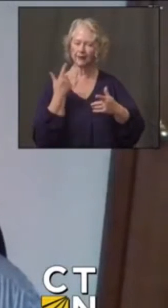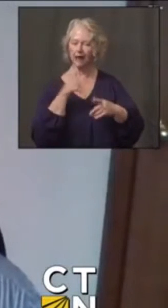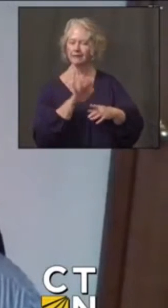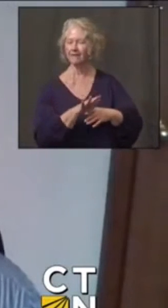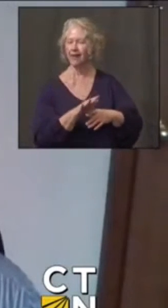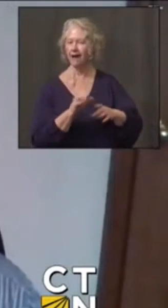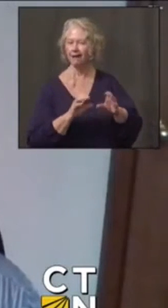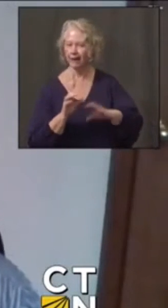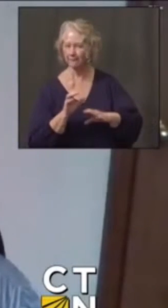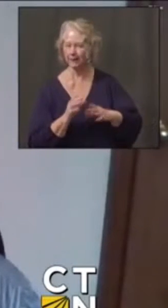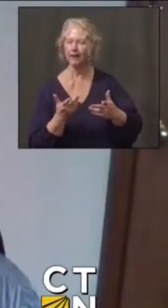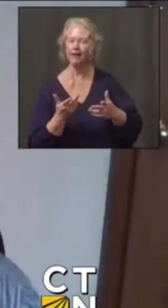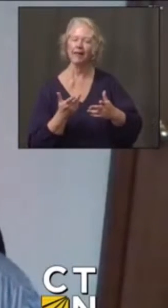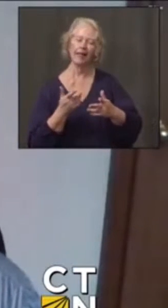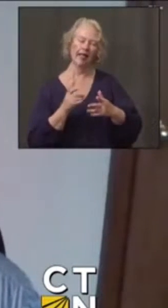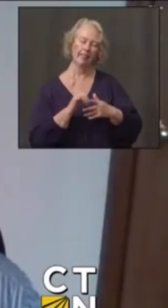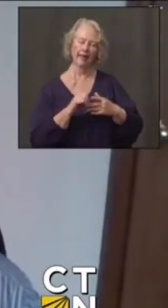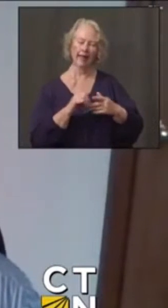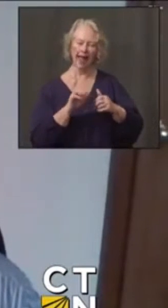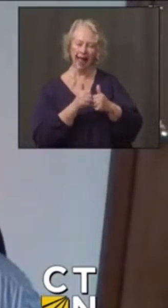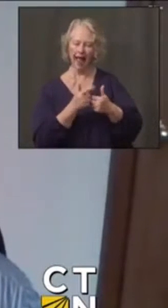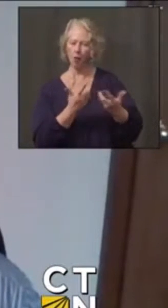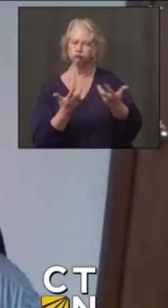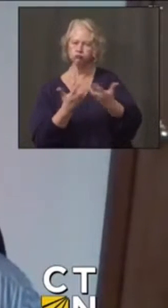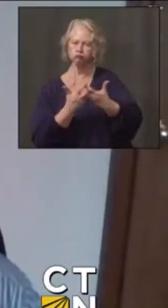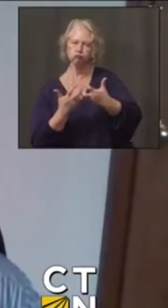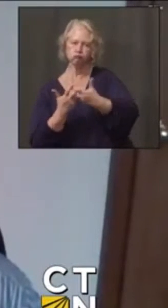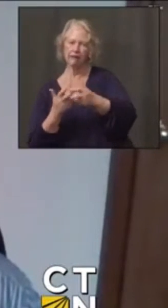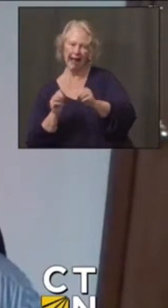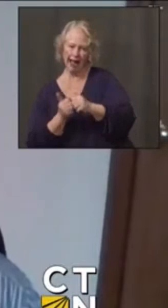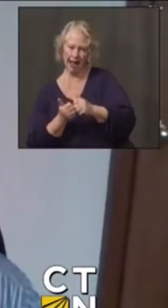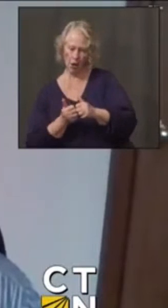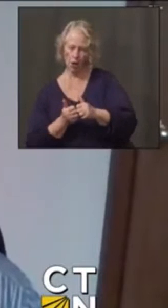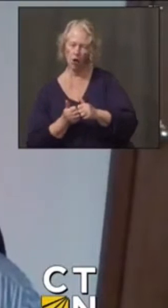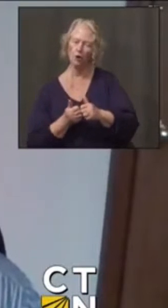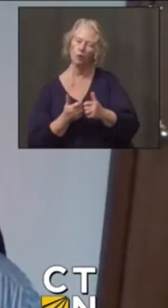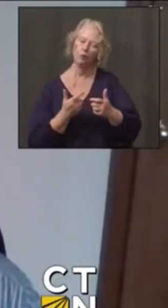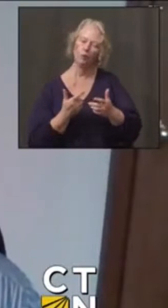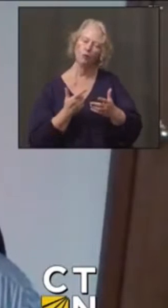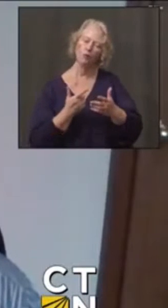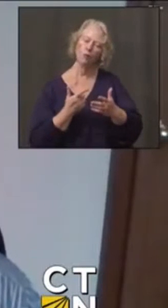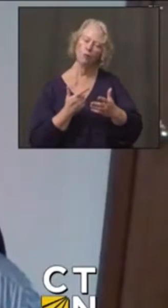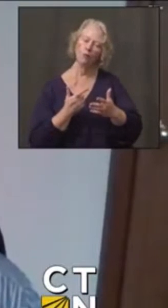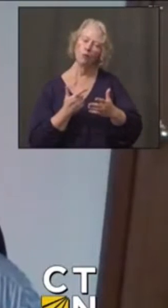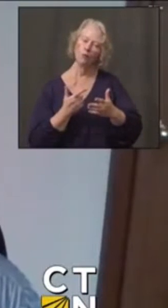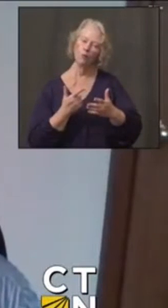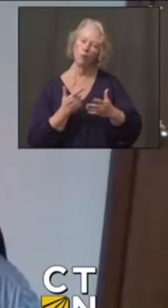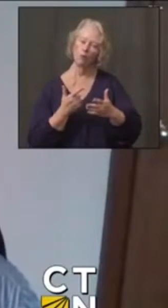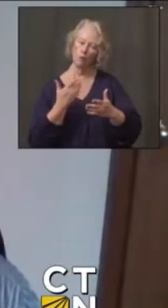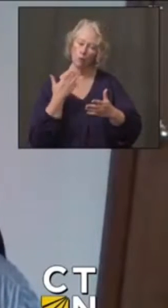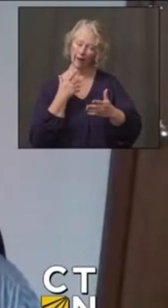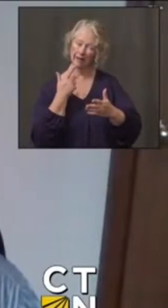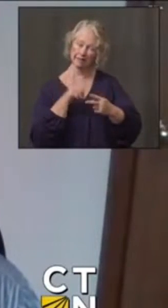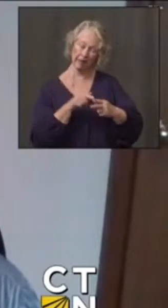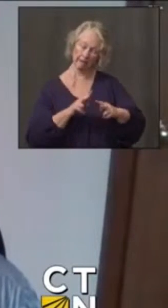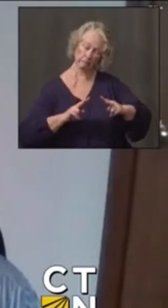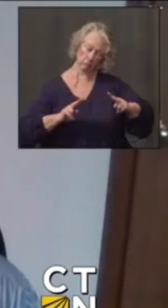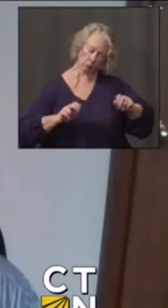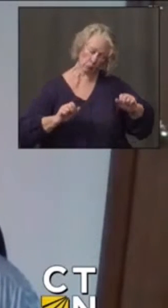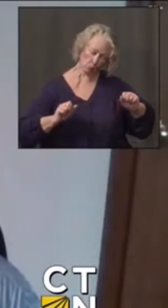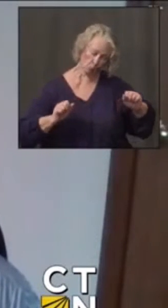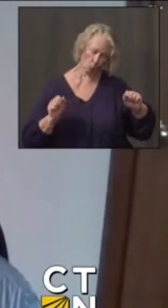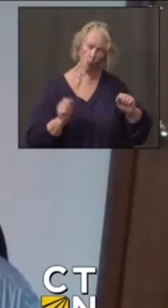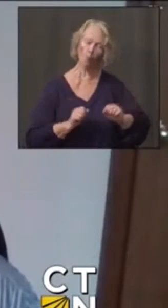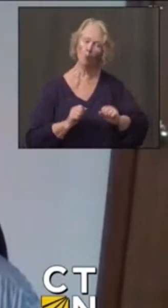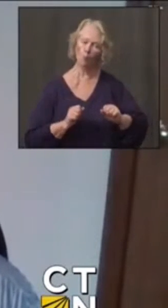of the materials. And we learned that the ultra low temperature has really been the way